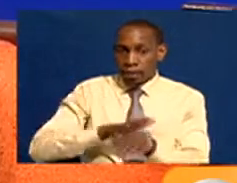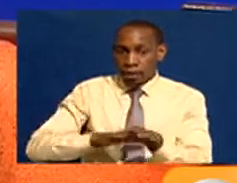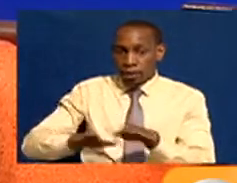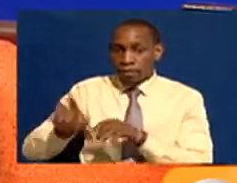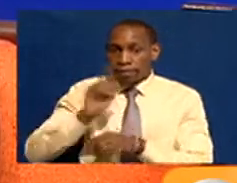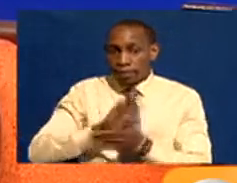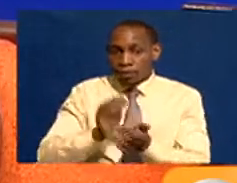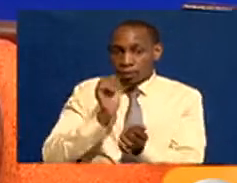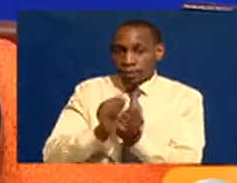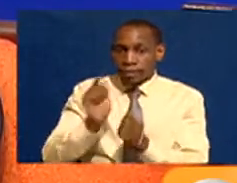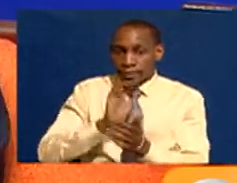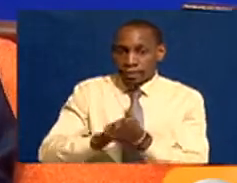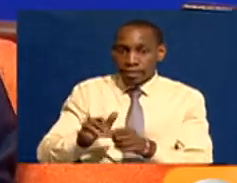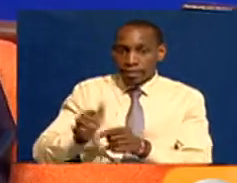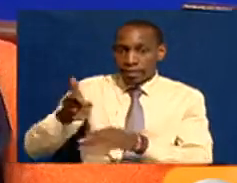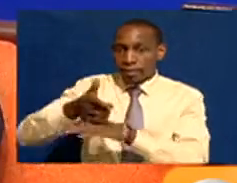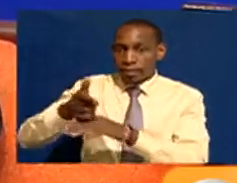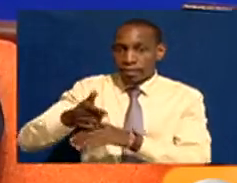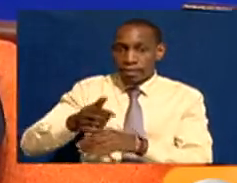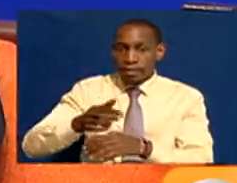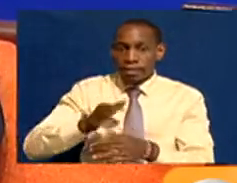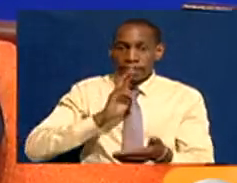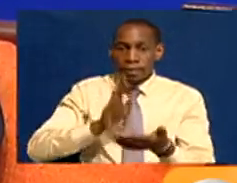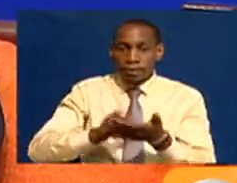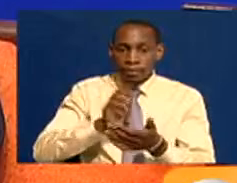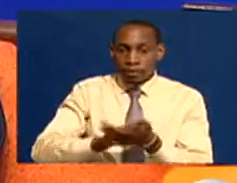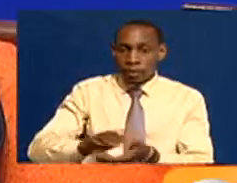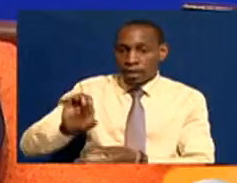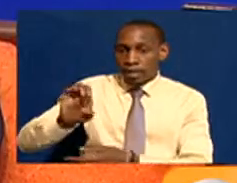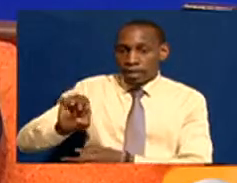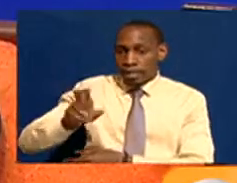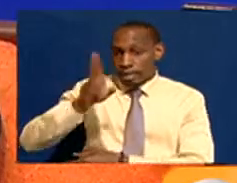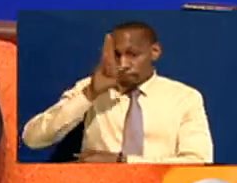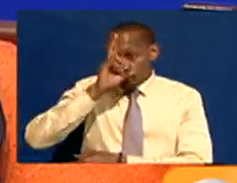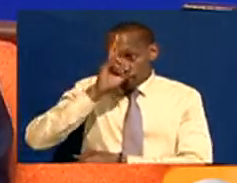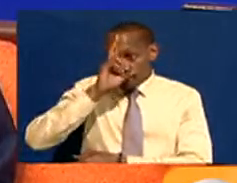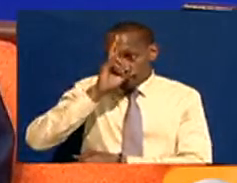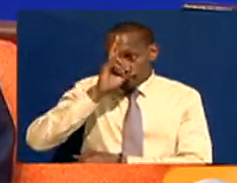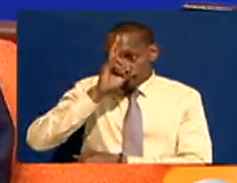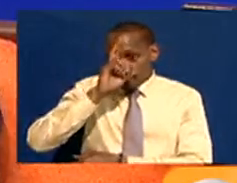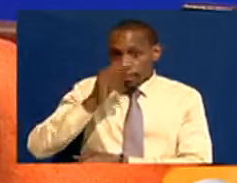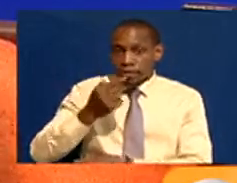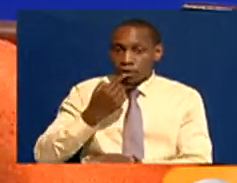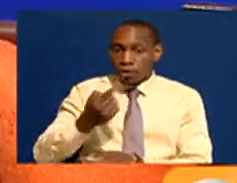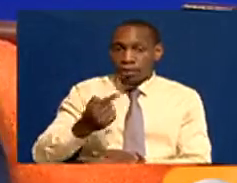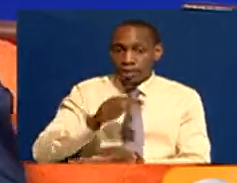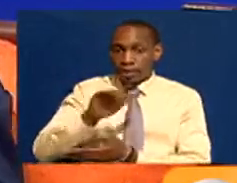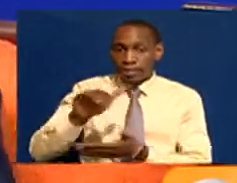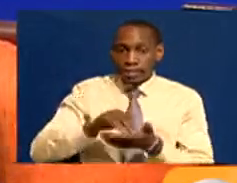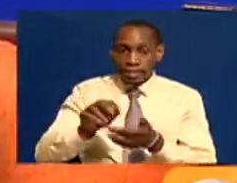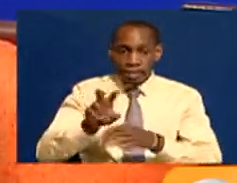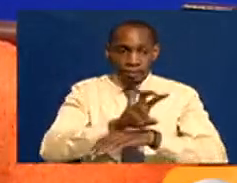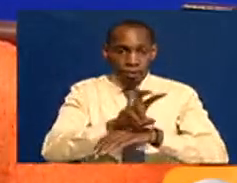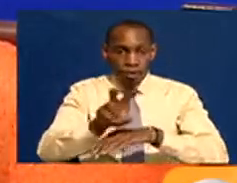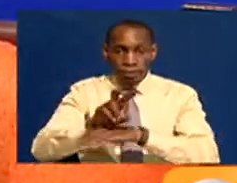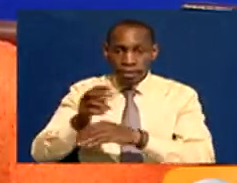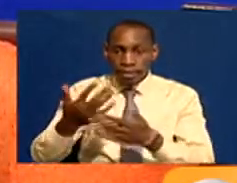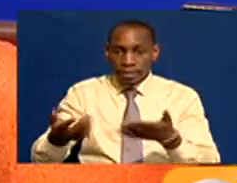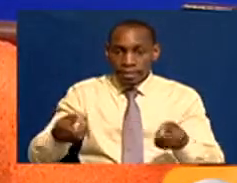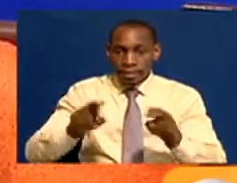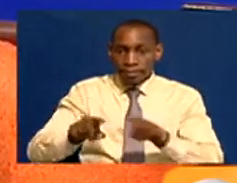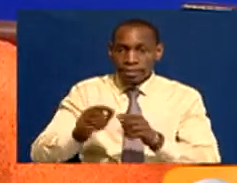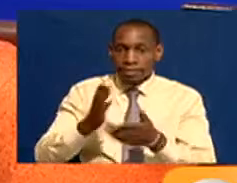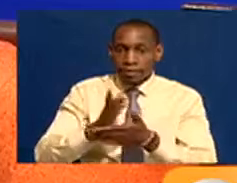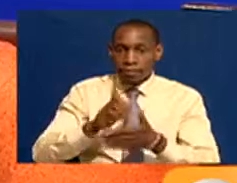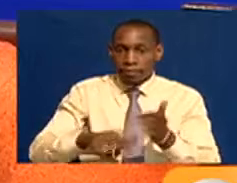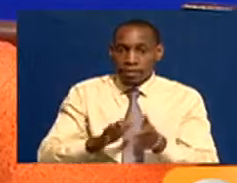is the fine, and the cameras will have recorded, because we'll have e-police that will be at the command center, right, monitoring what's happening and making sure